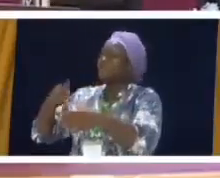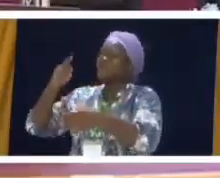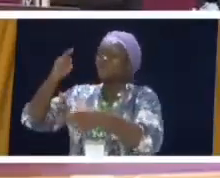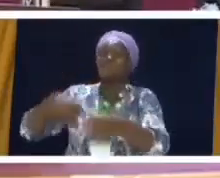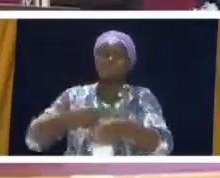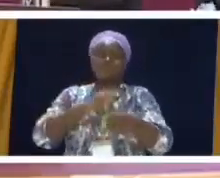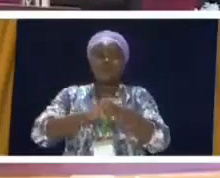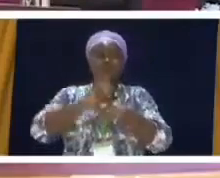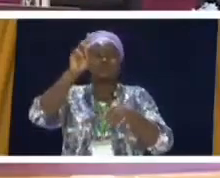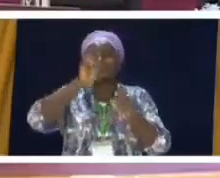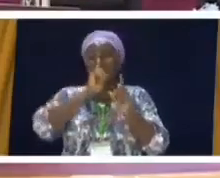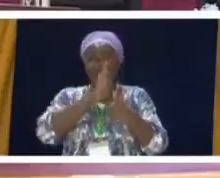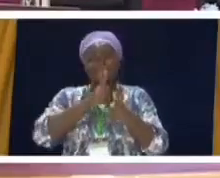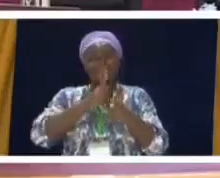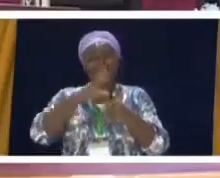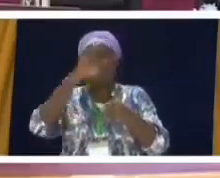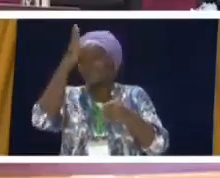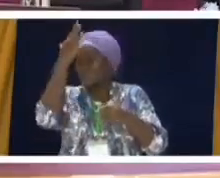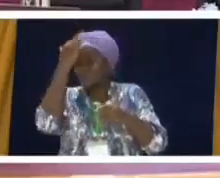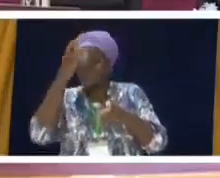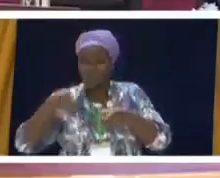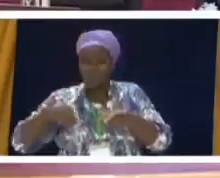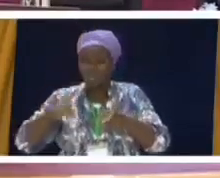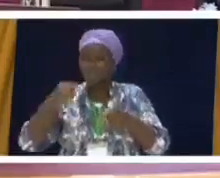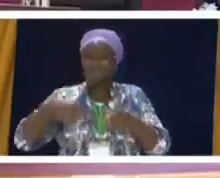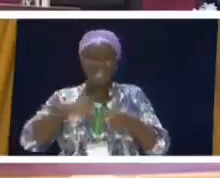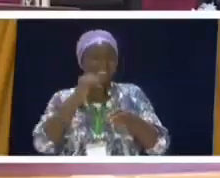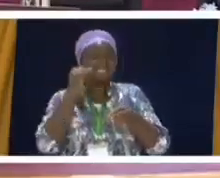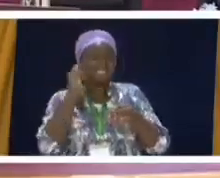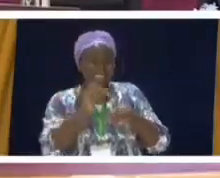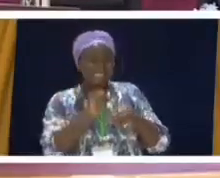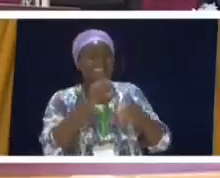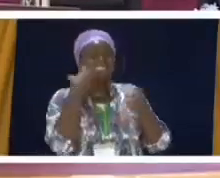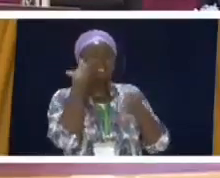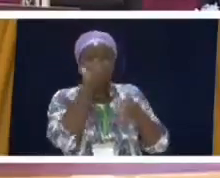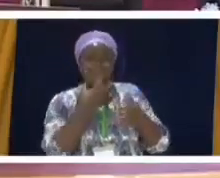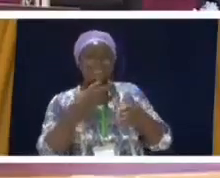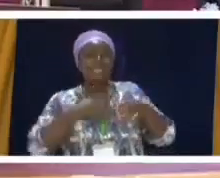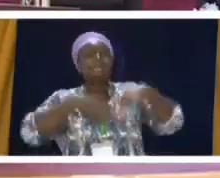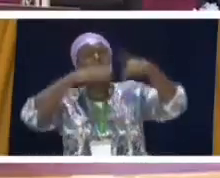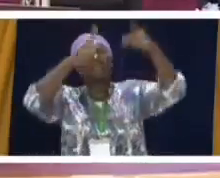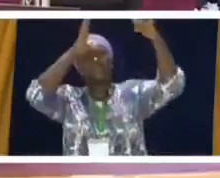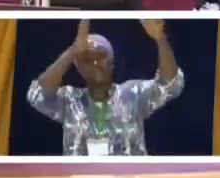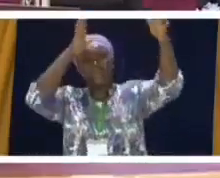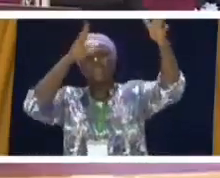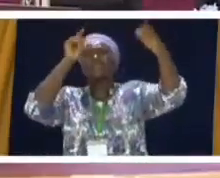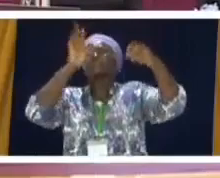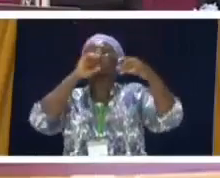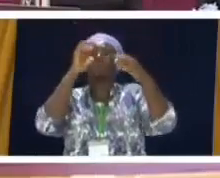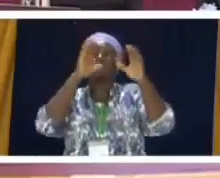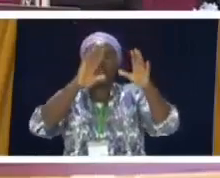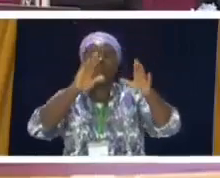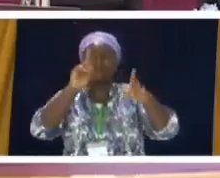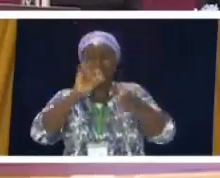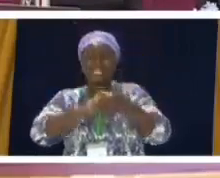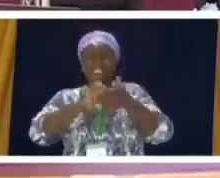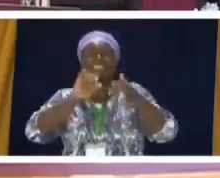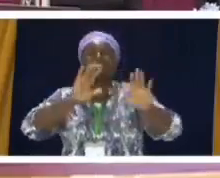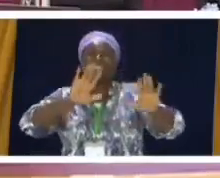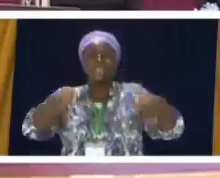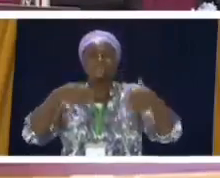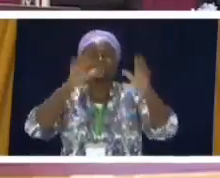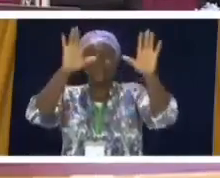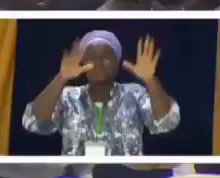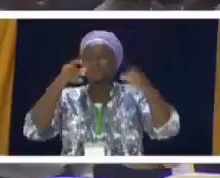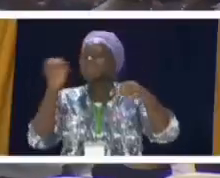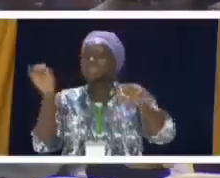answer. While we are yet speaking, my Father, you are the one who gives the miracles. Even things that we